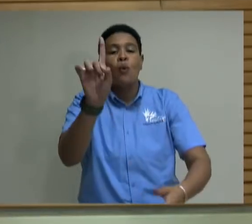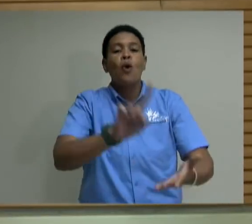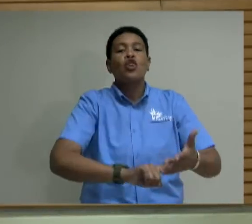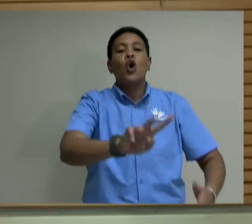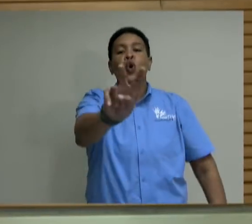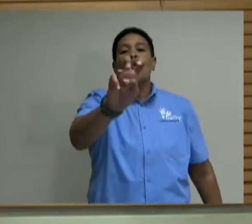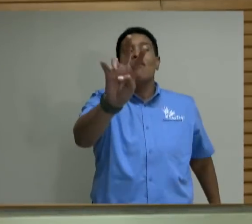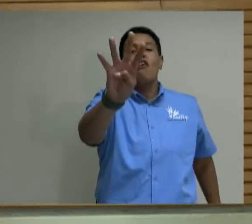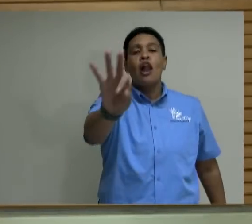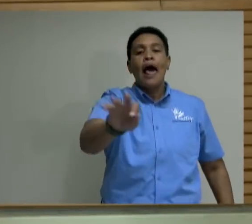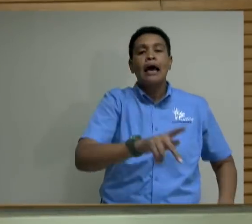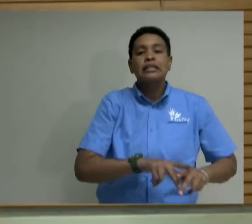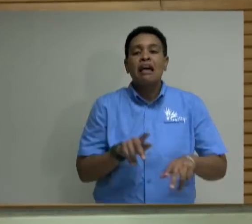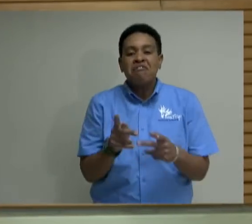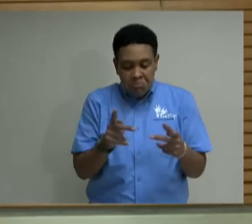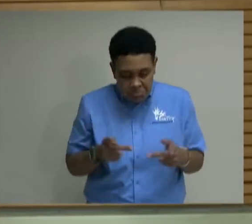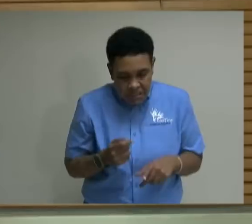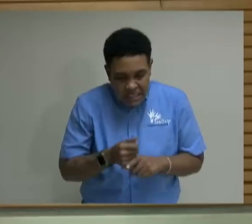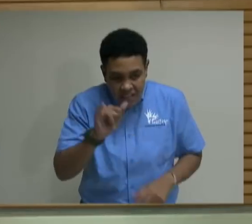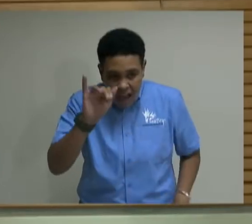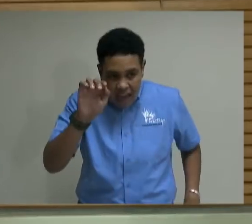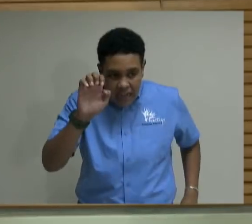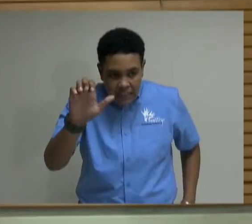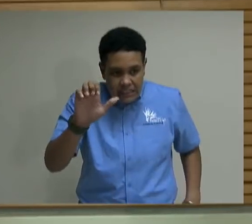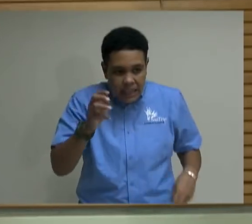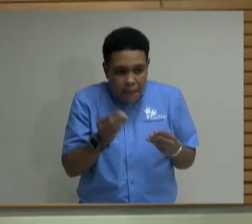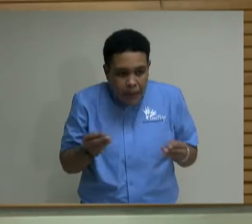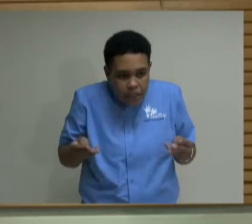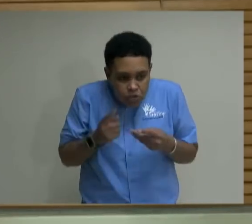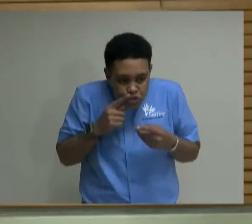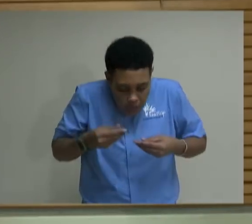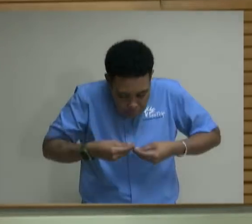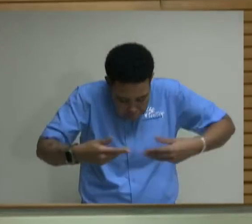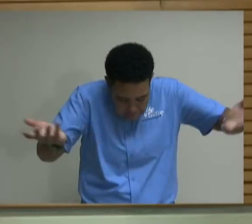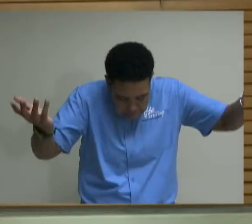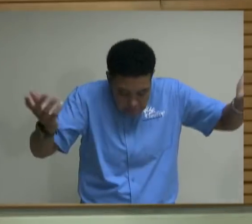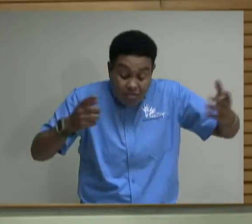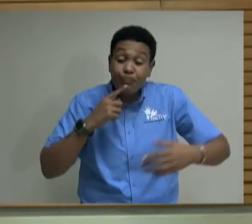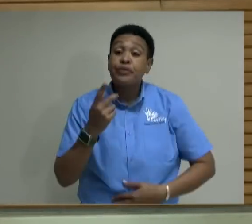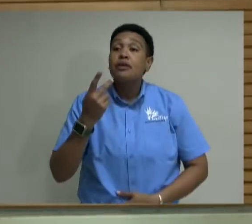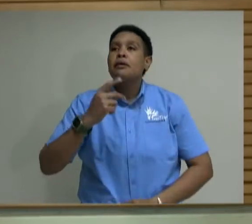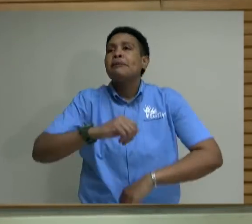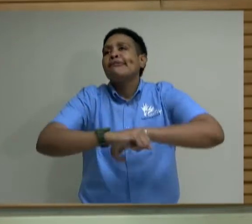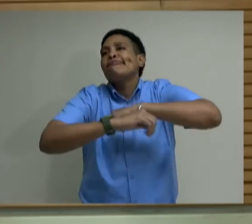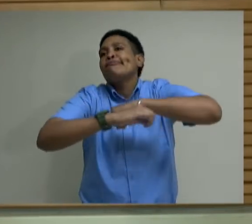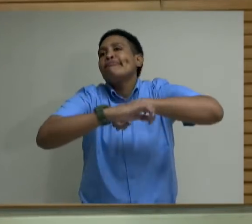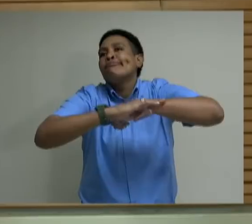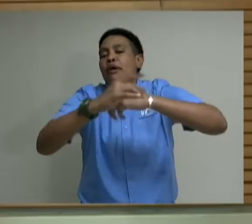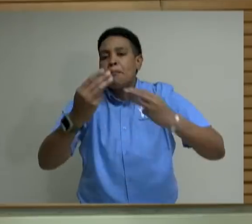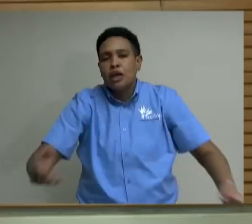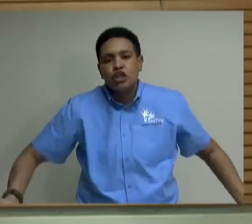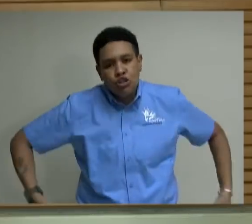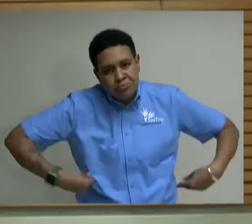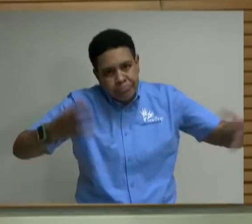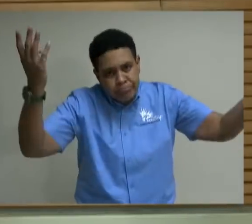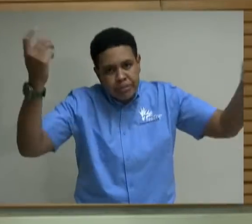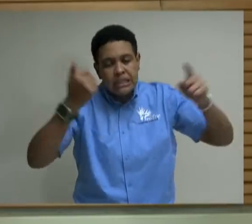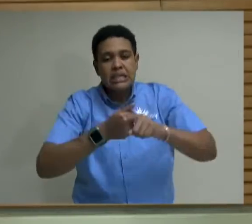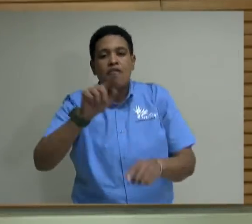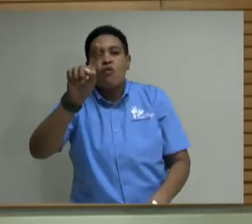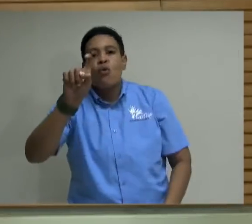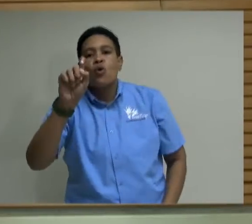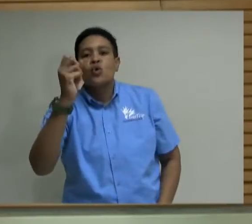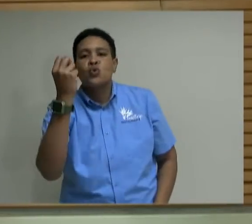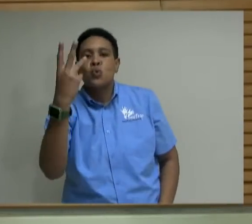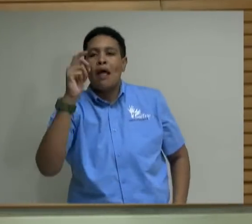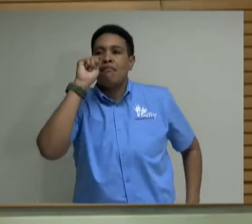1,249 pieces of IEC material distributed, that is public education material, 112 samples taken